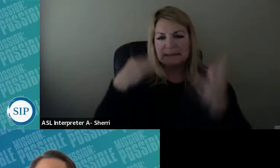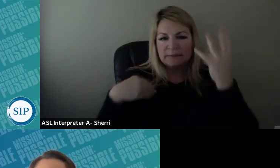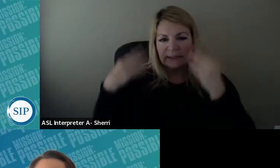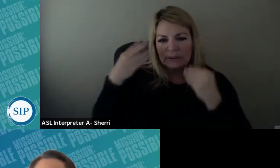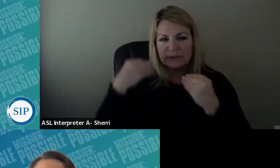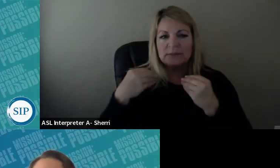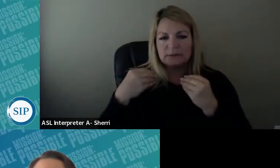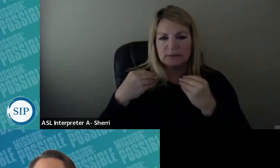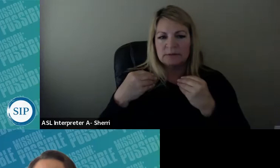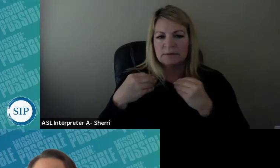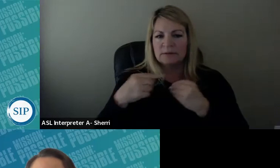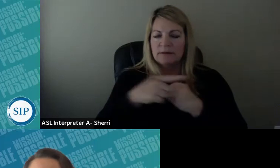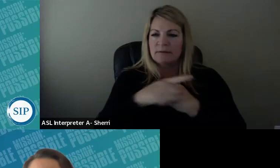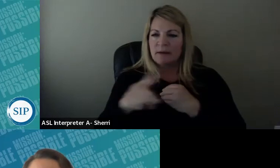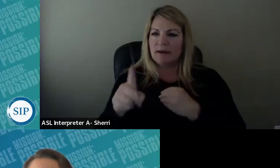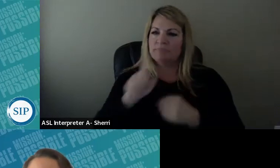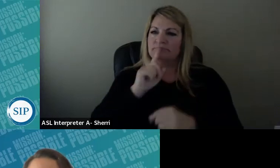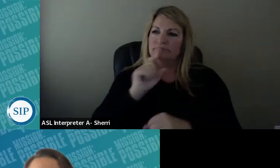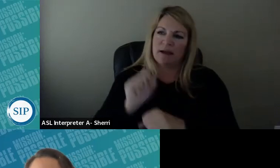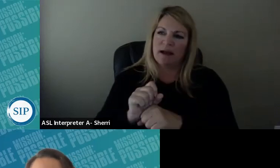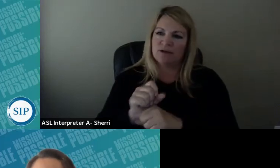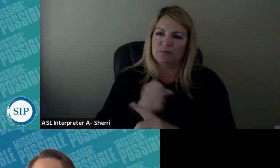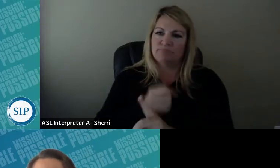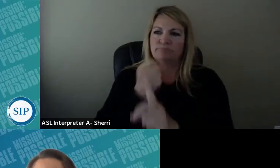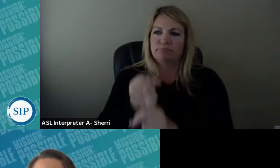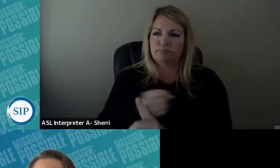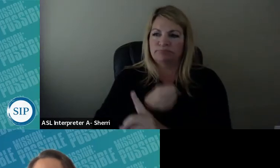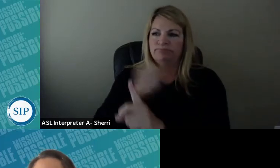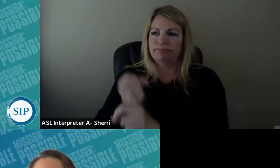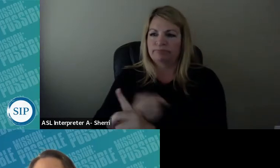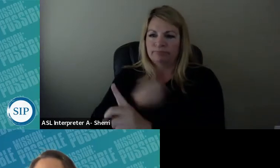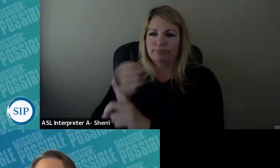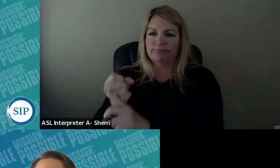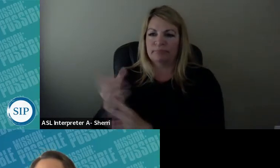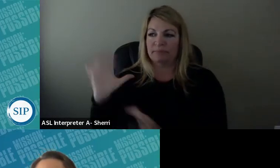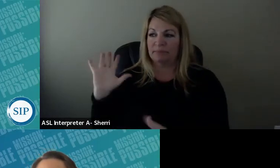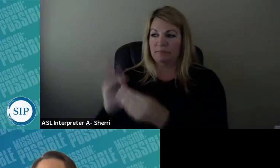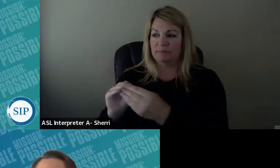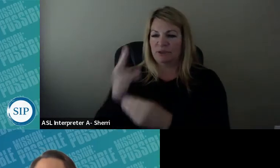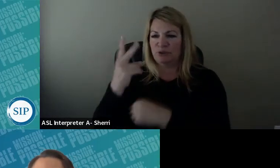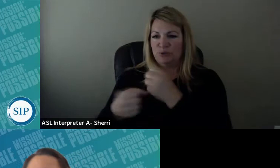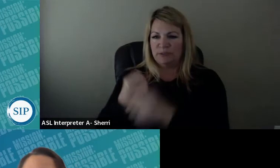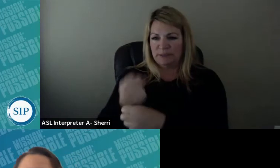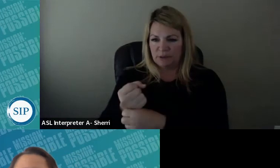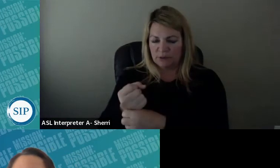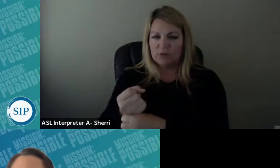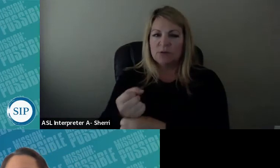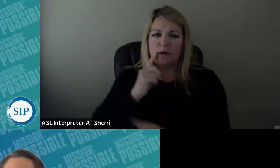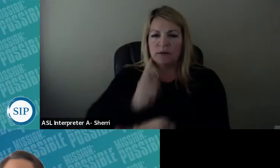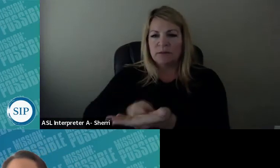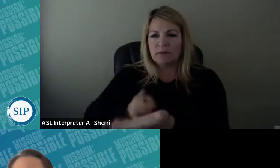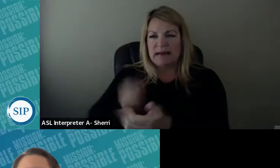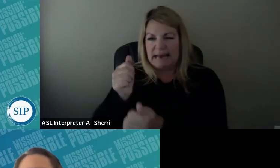they actually encountered in the past 2 years. So what we're going to do is go over each